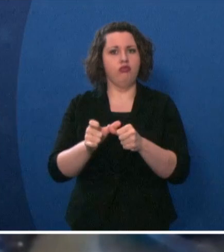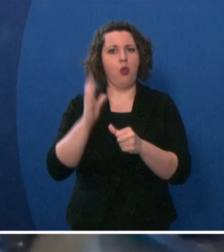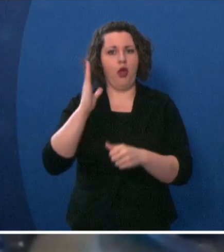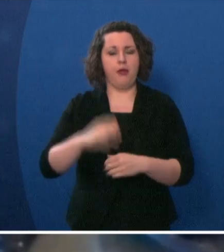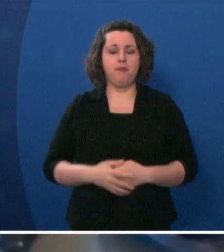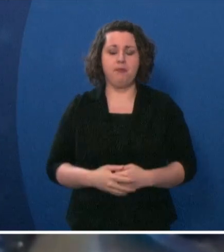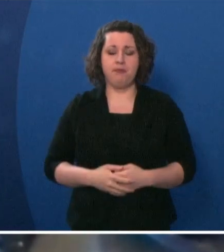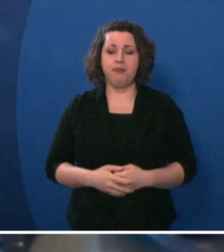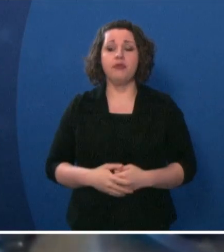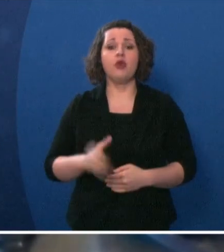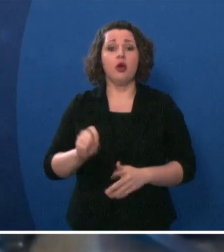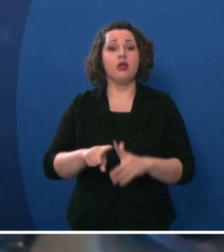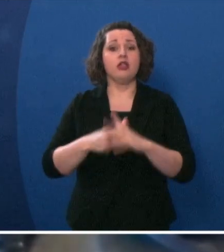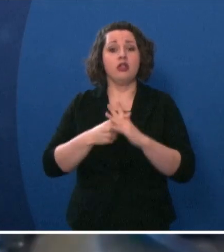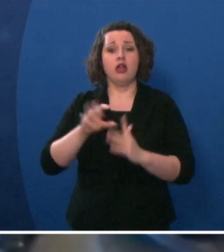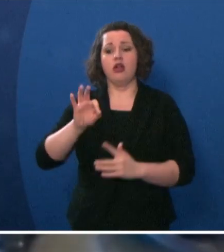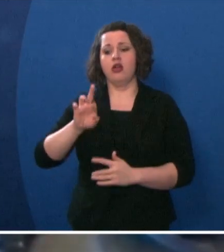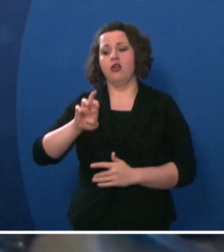Therefore, we began the